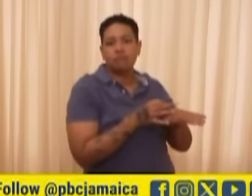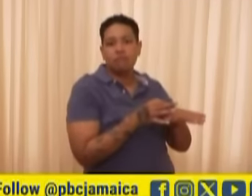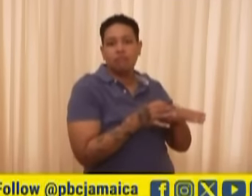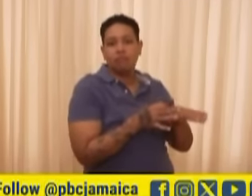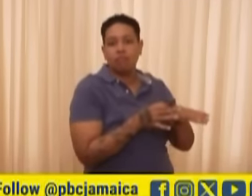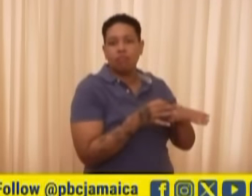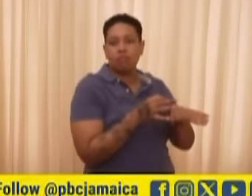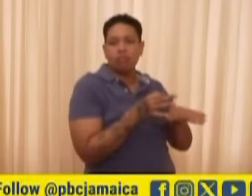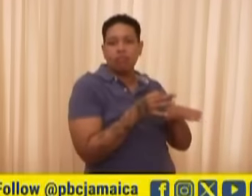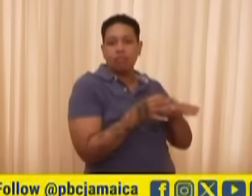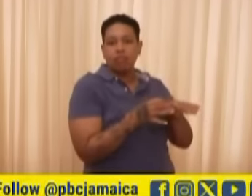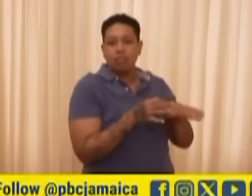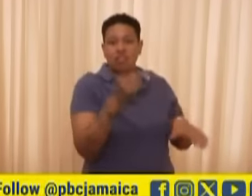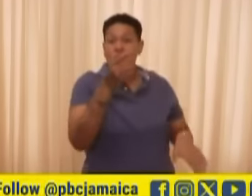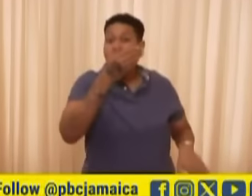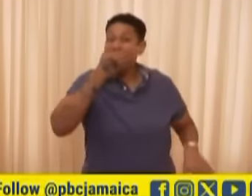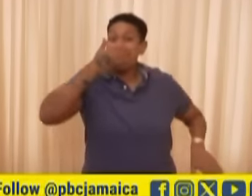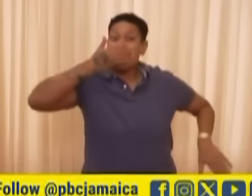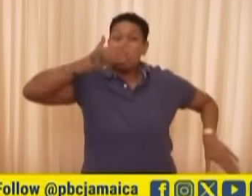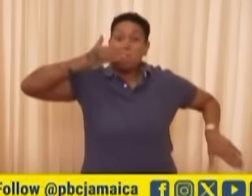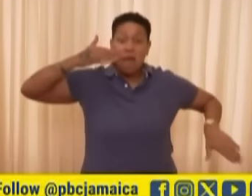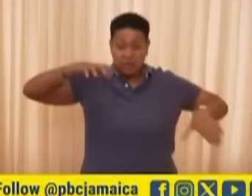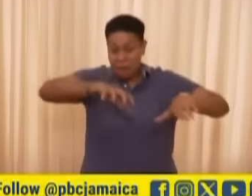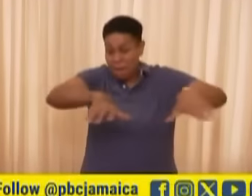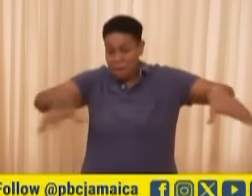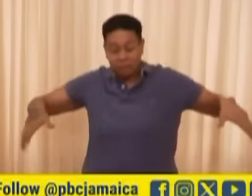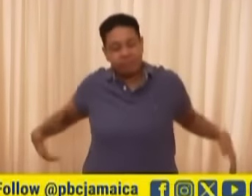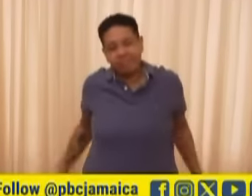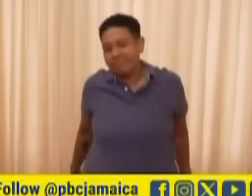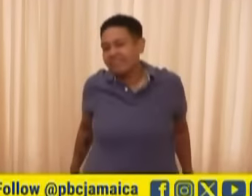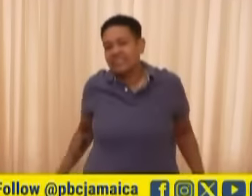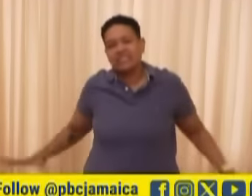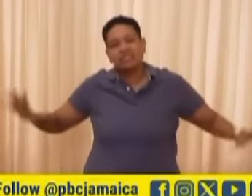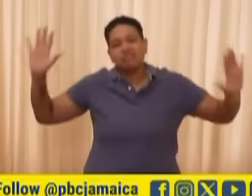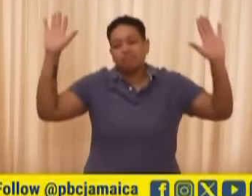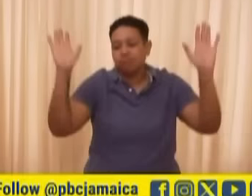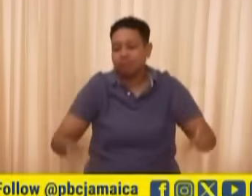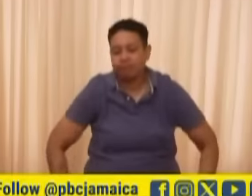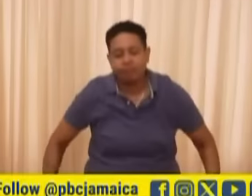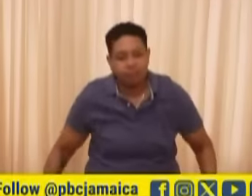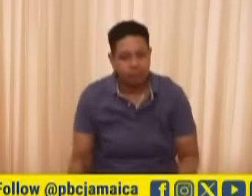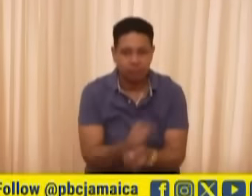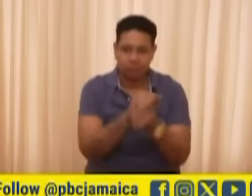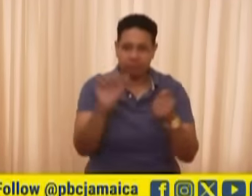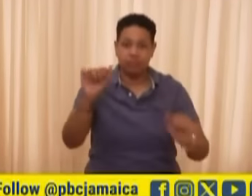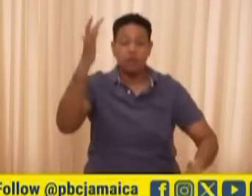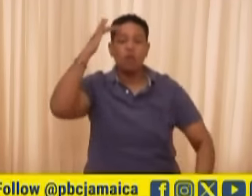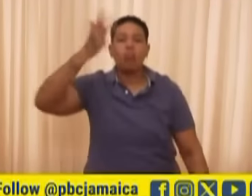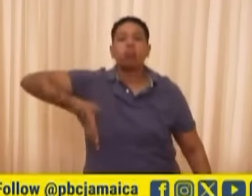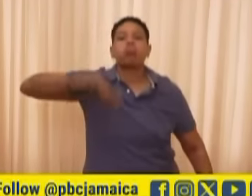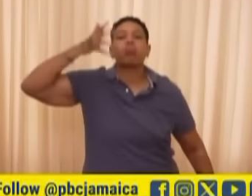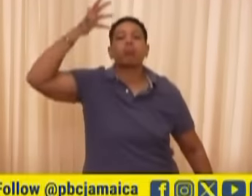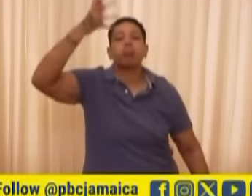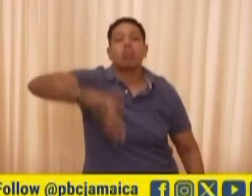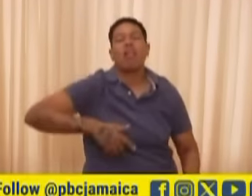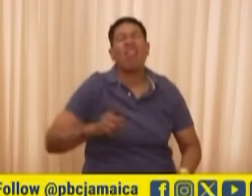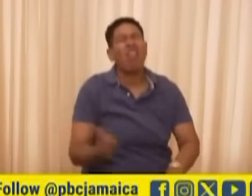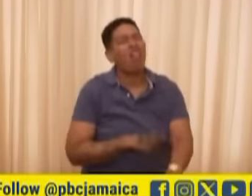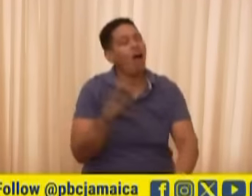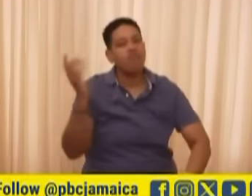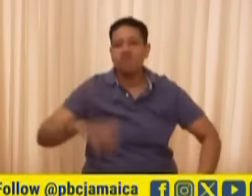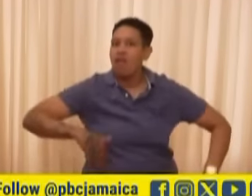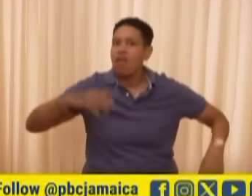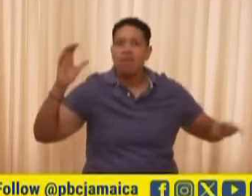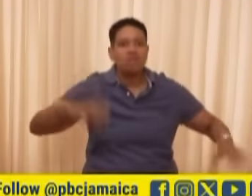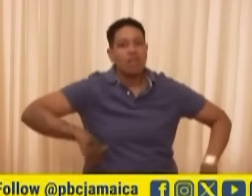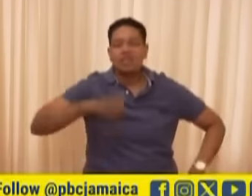then even your best measures could be thwarted by just the duration of rainfall and wind. So